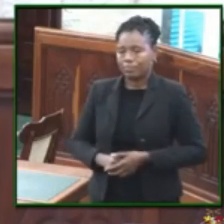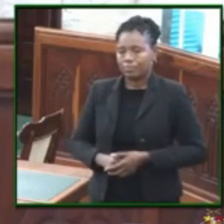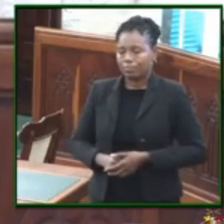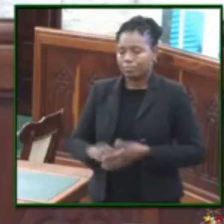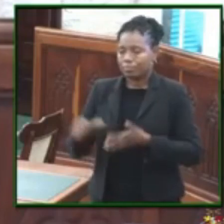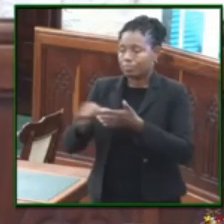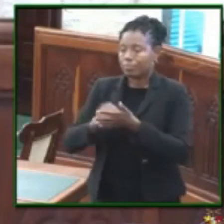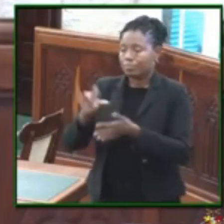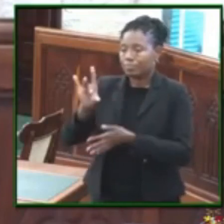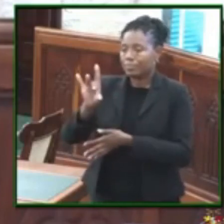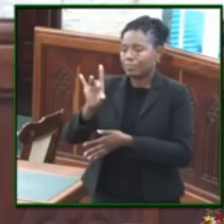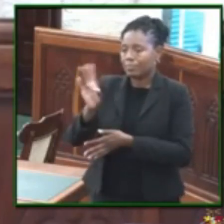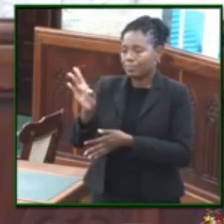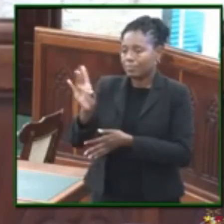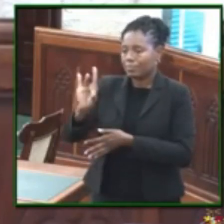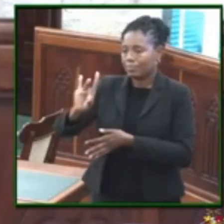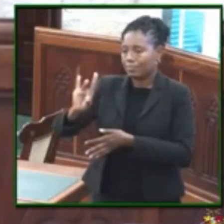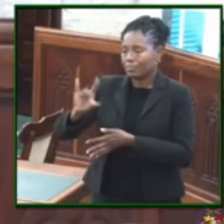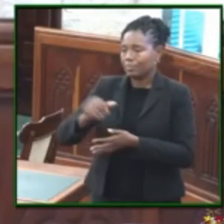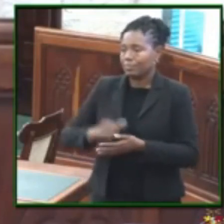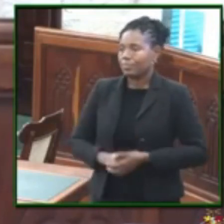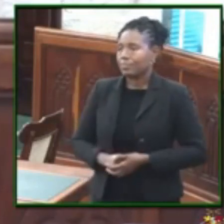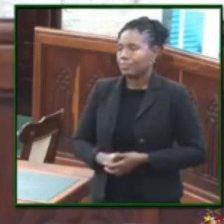Page 78.